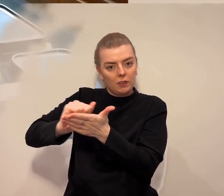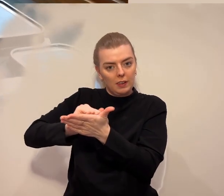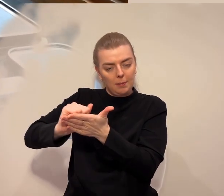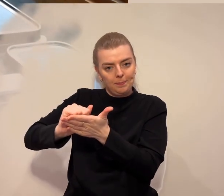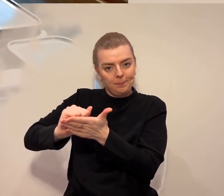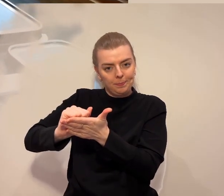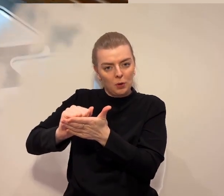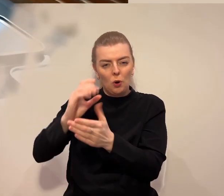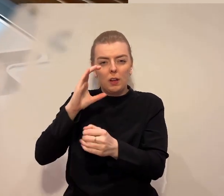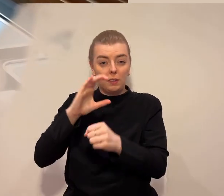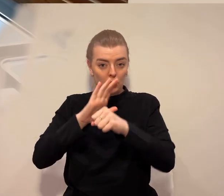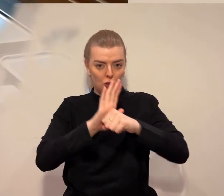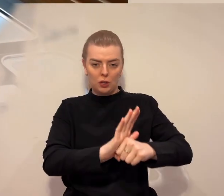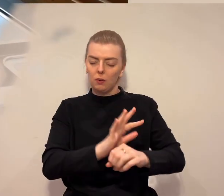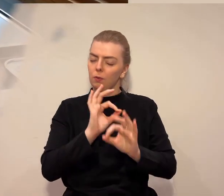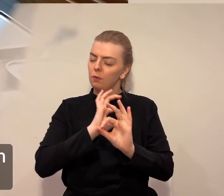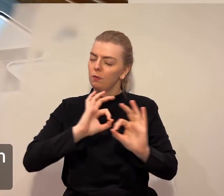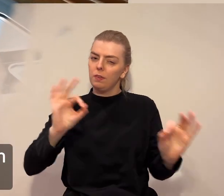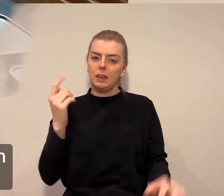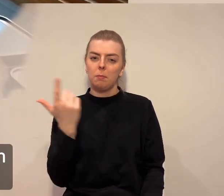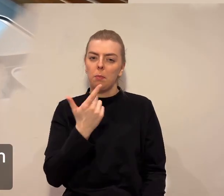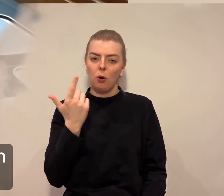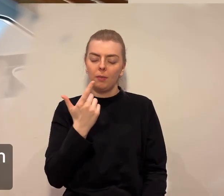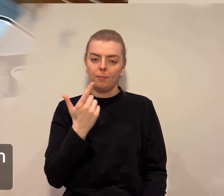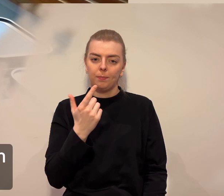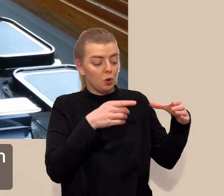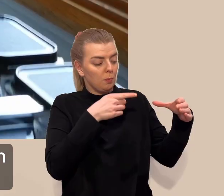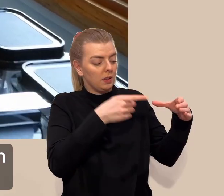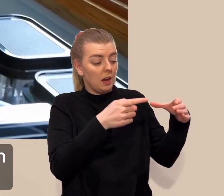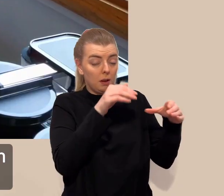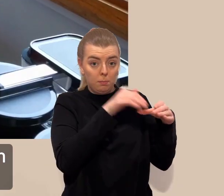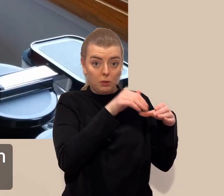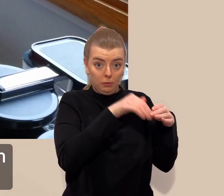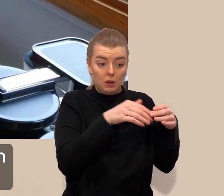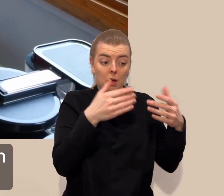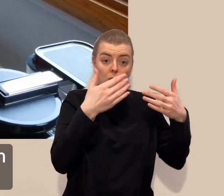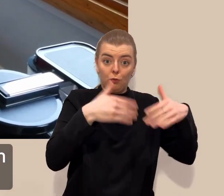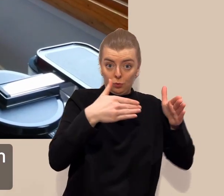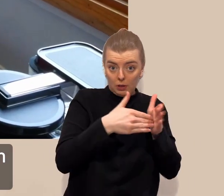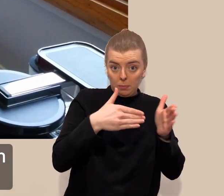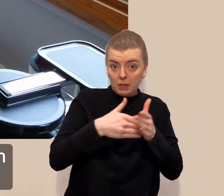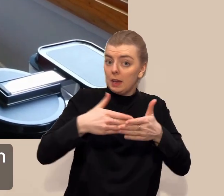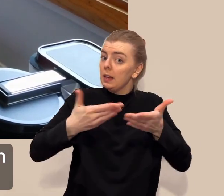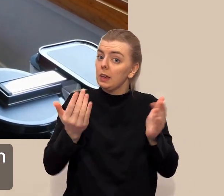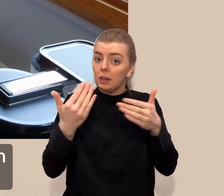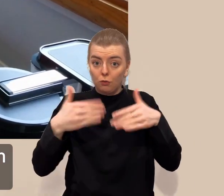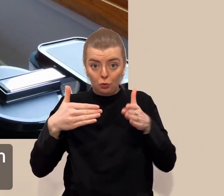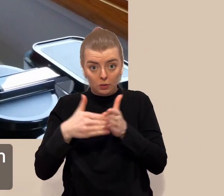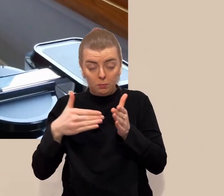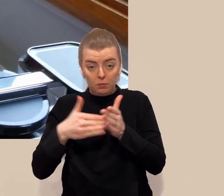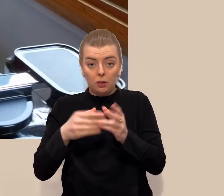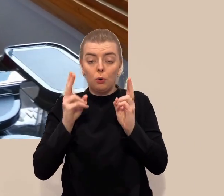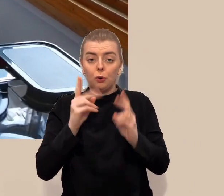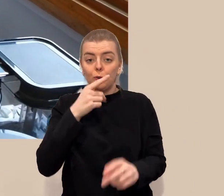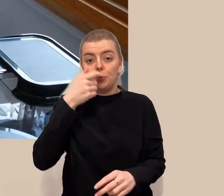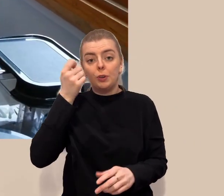washed and fixed them. And Sinotype is that amazing blue colour. The group that we're working with, there's some disabled people, there's